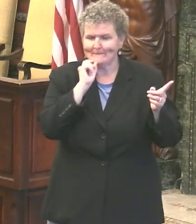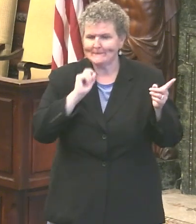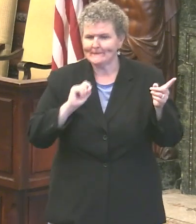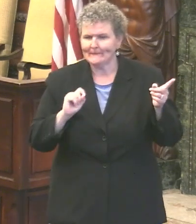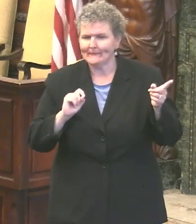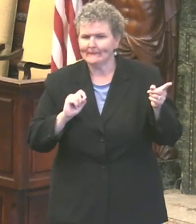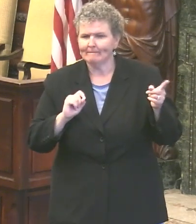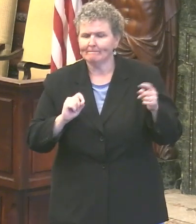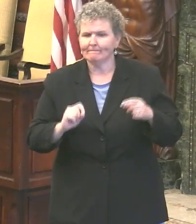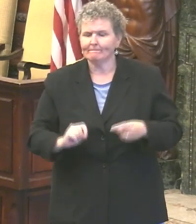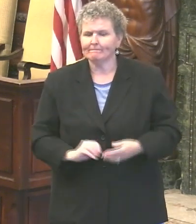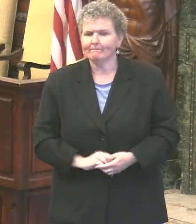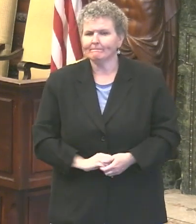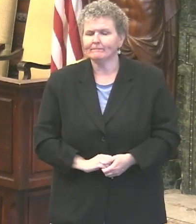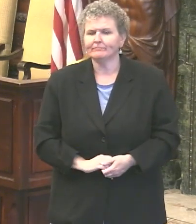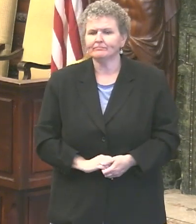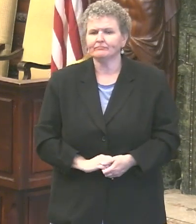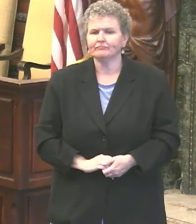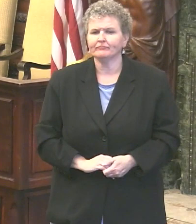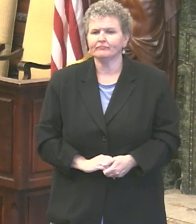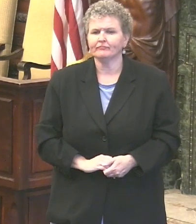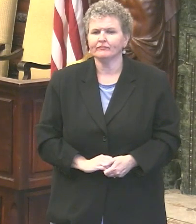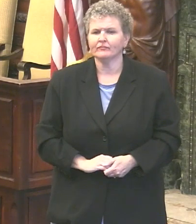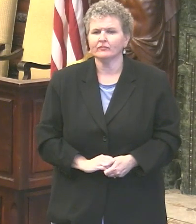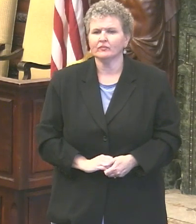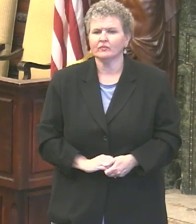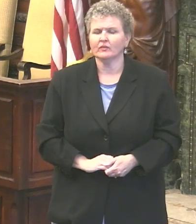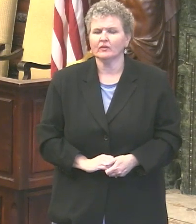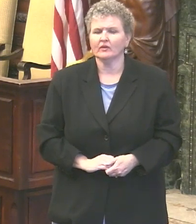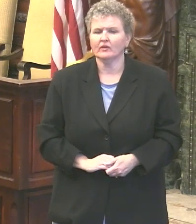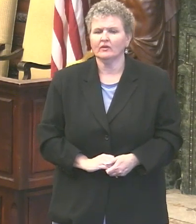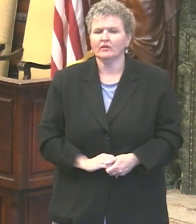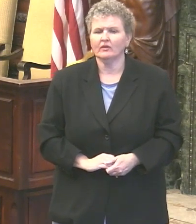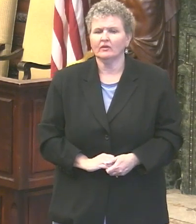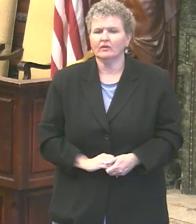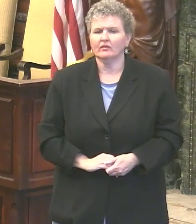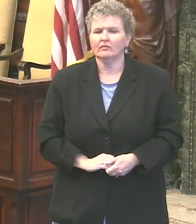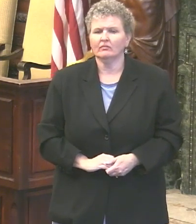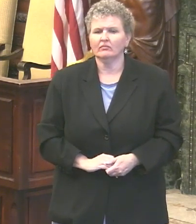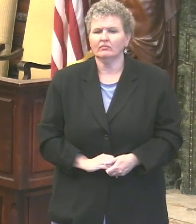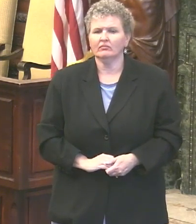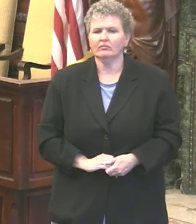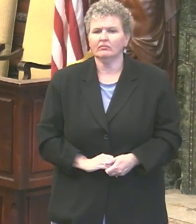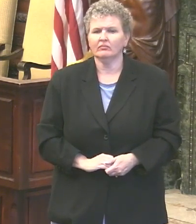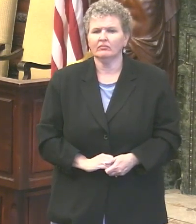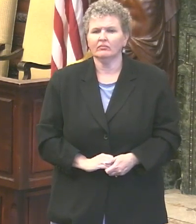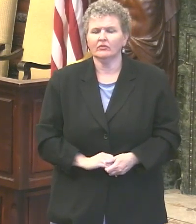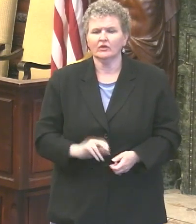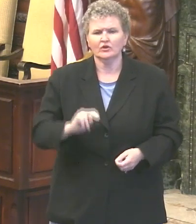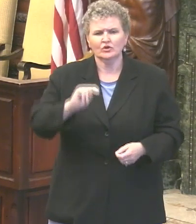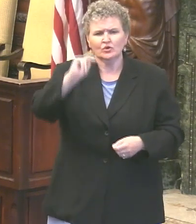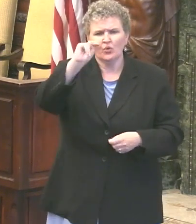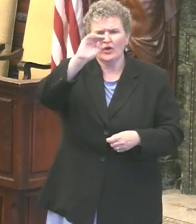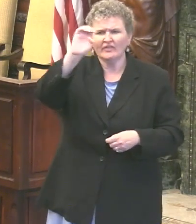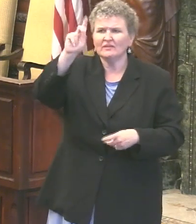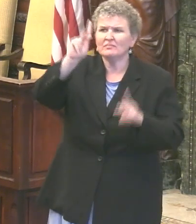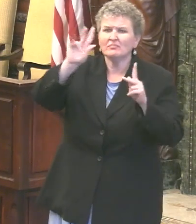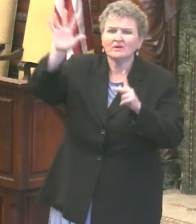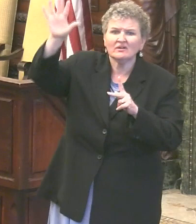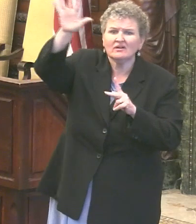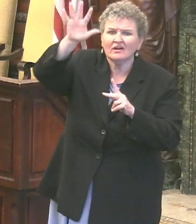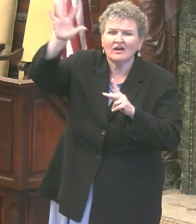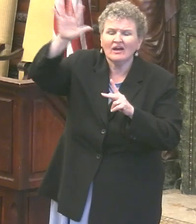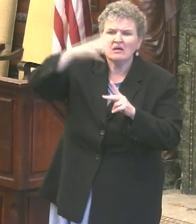their customers are not complying with the order of wearing the masks. And this is, in addition to being a focus of